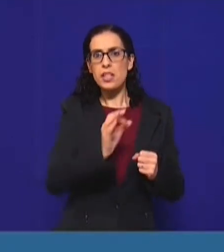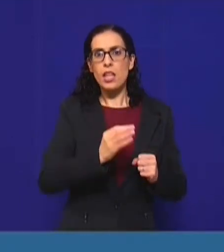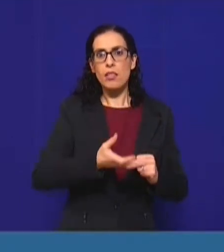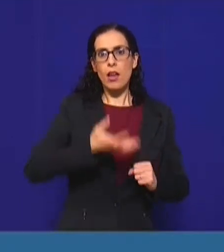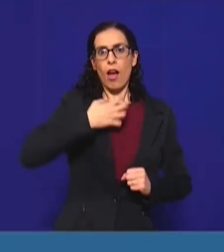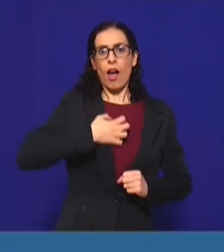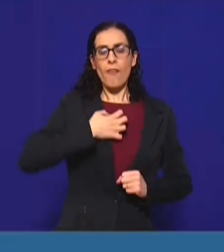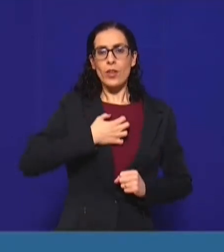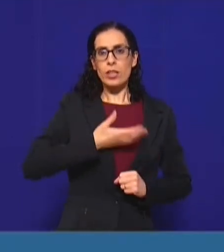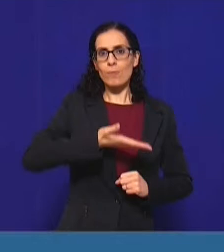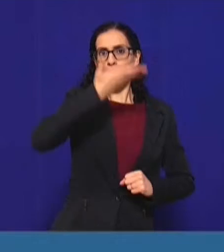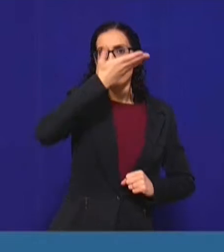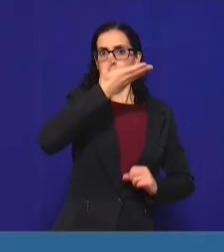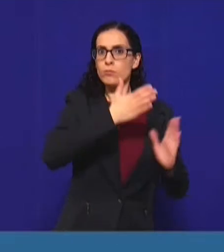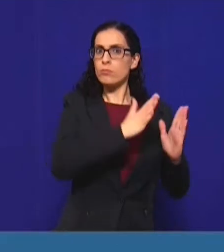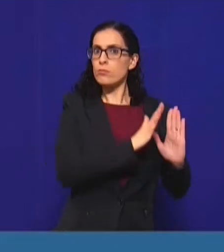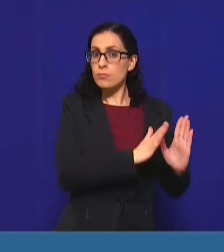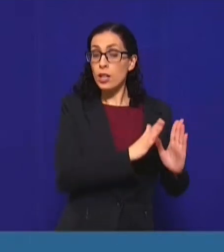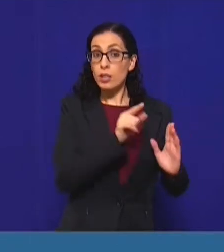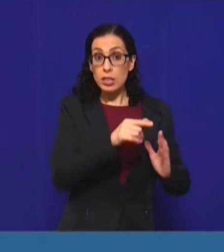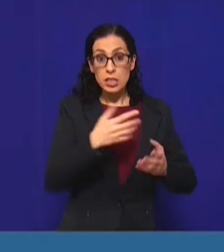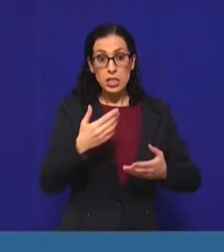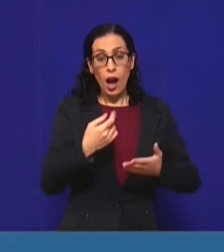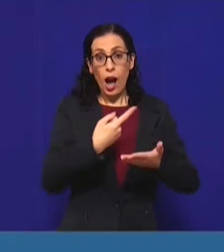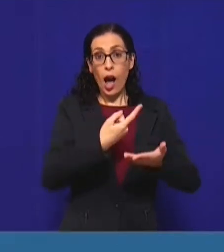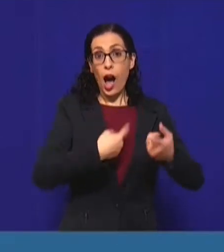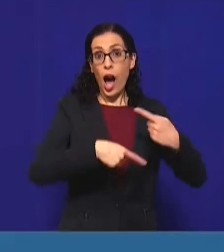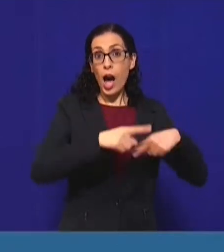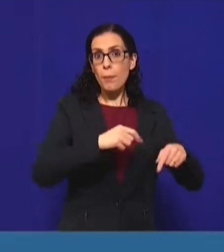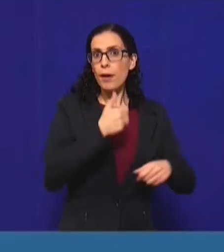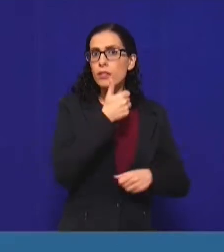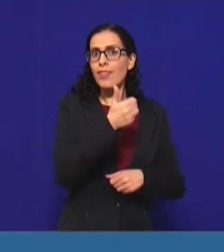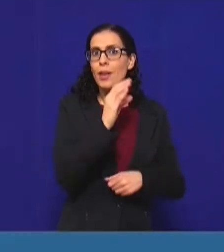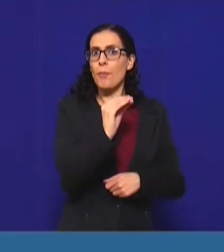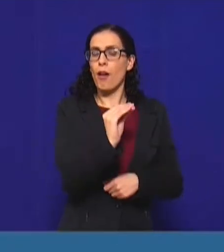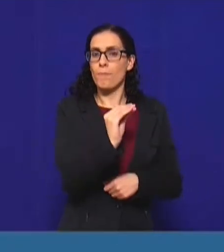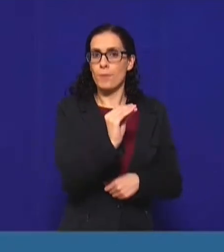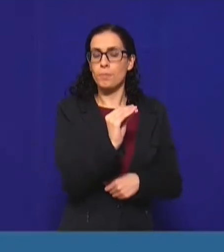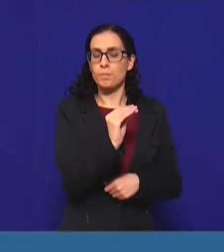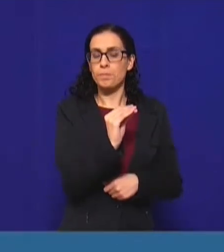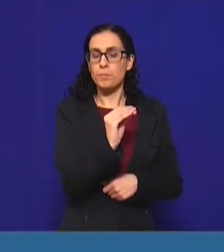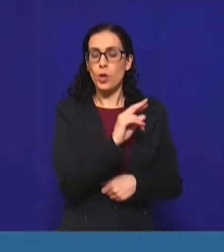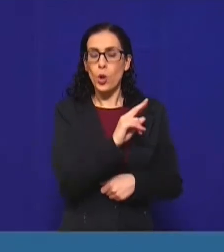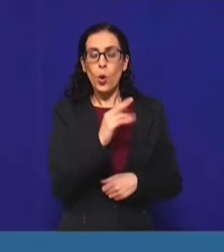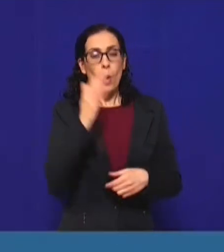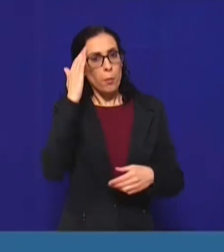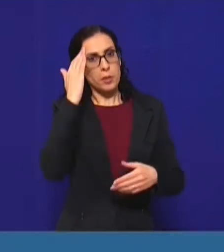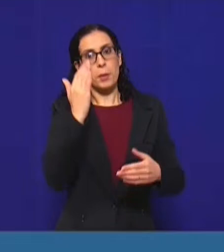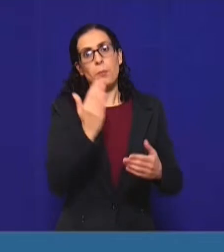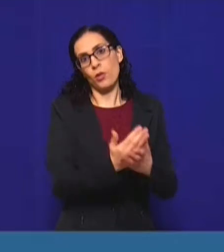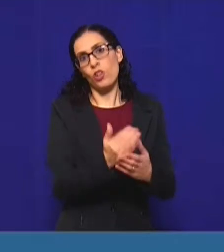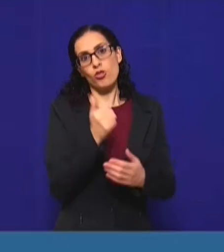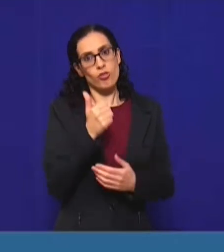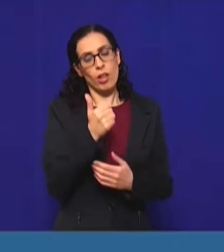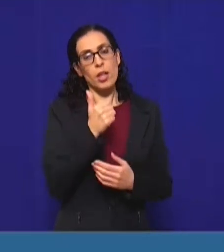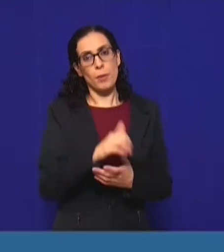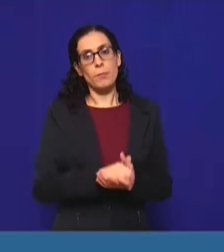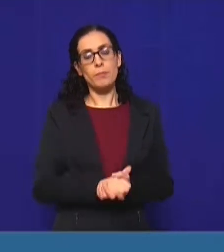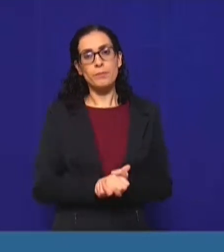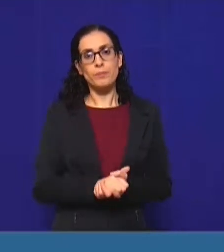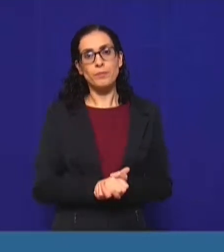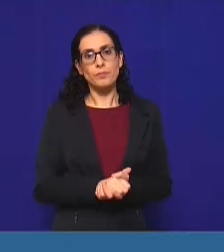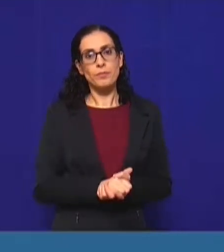effectiveness li hija aħbar li hija tajba ħafna u allura diġà hemmhekk għandek il-protection ta' dak il-persuni.